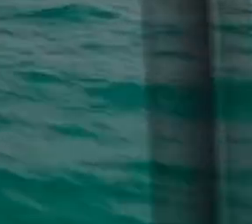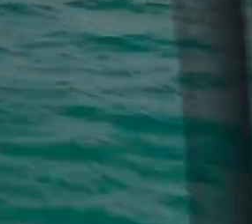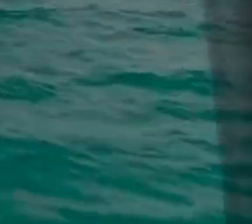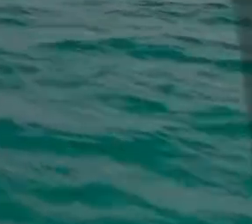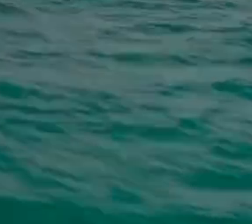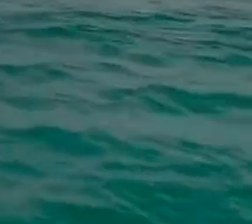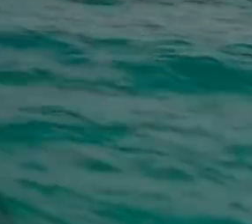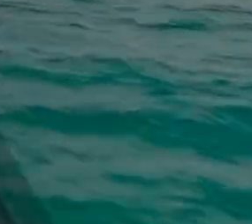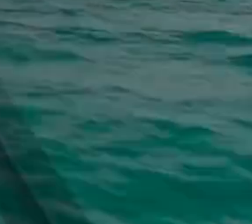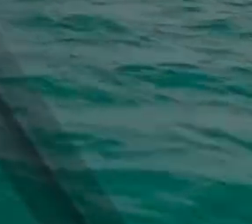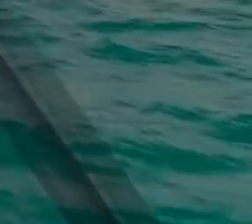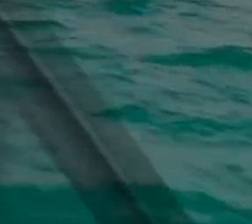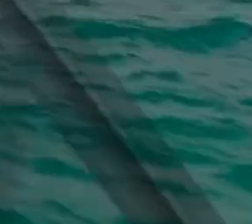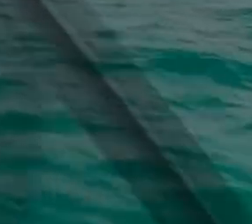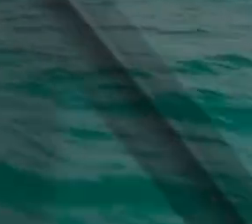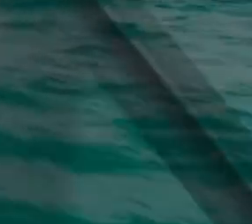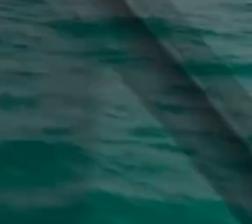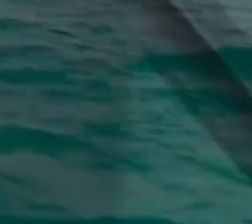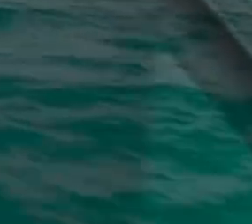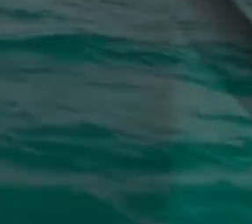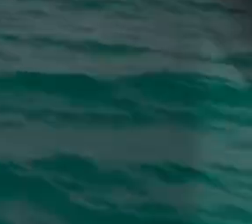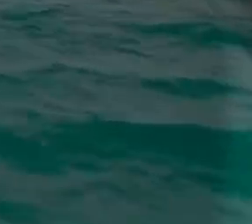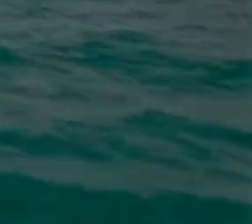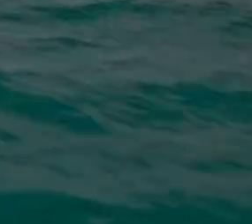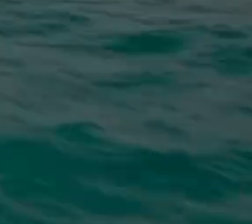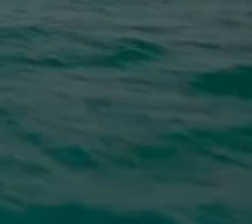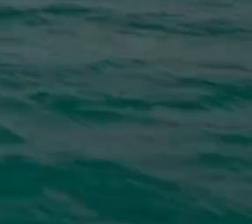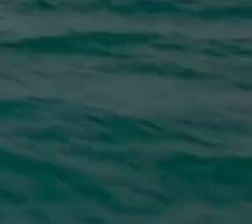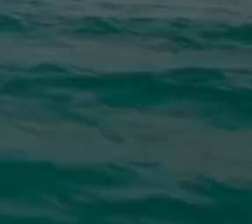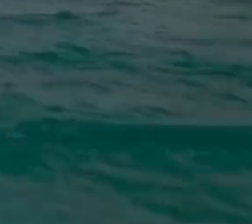Time now for weather.